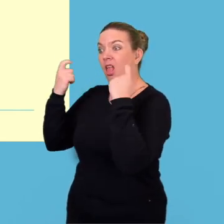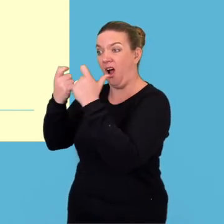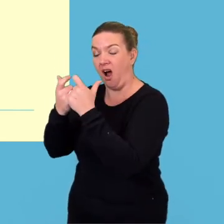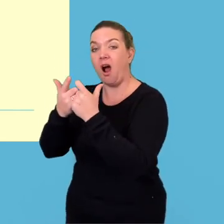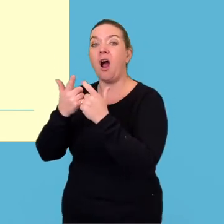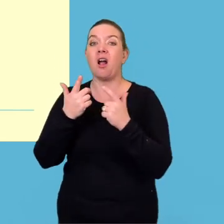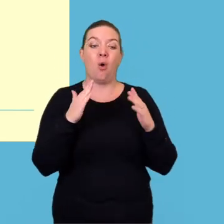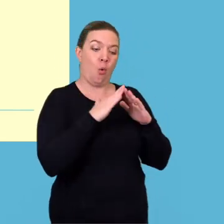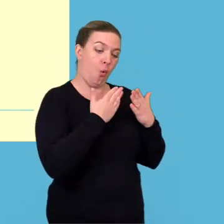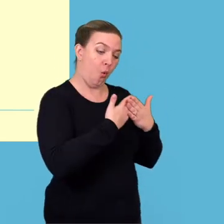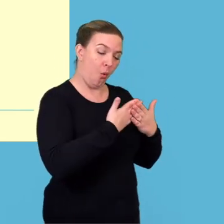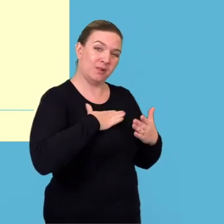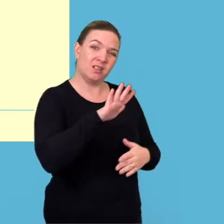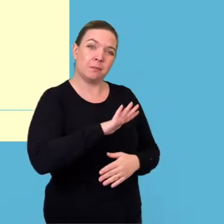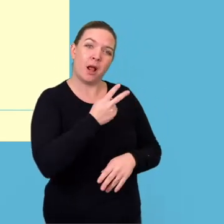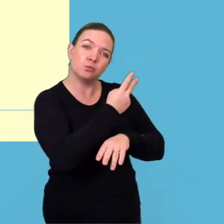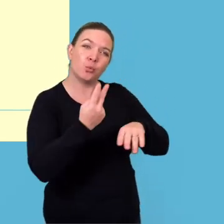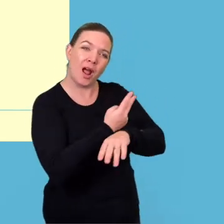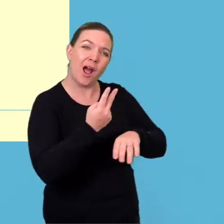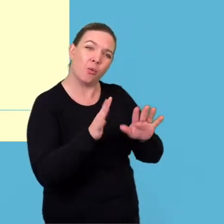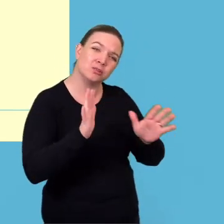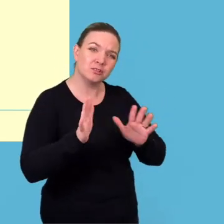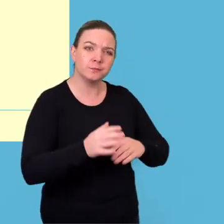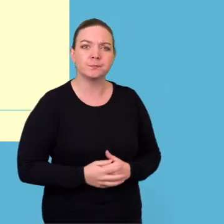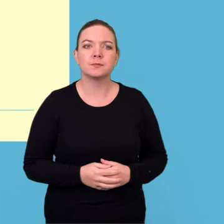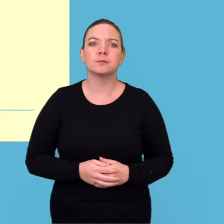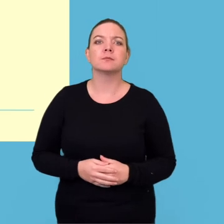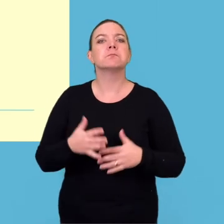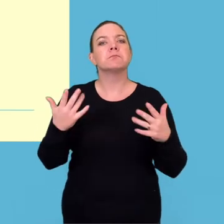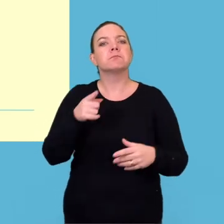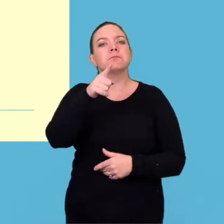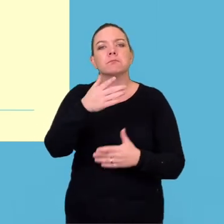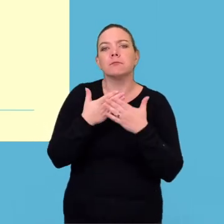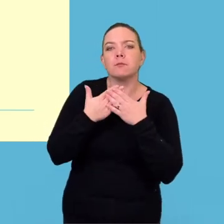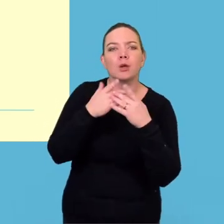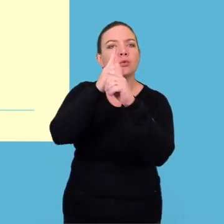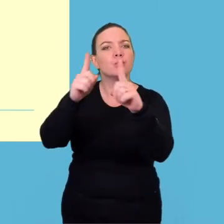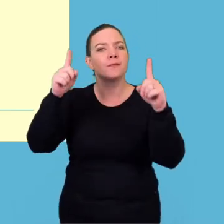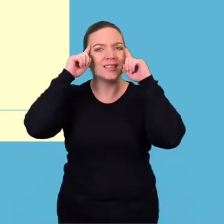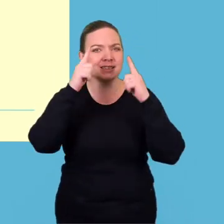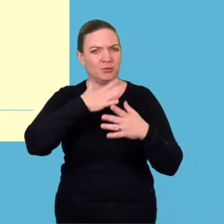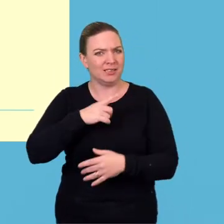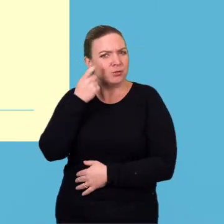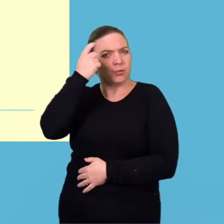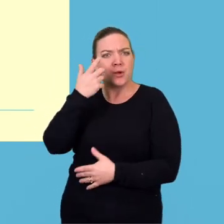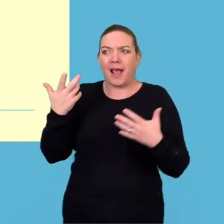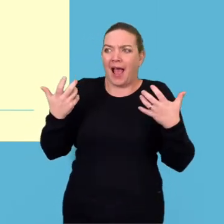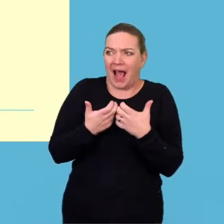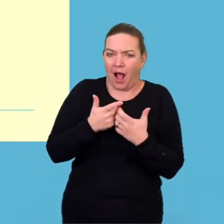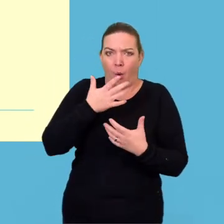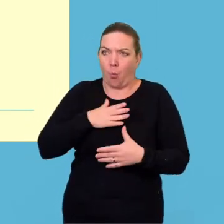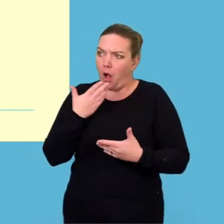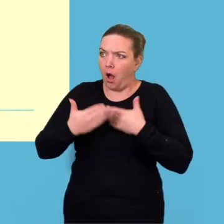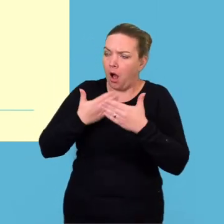in class. So the next thing you'll need to think about when it comes to studying at university is how you actually want to do it and what